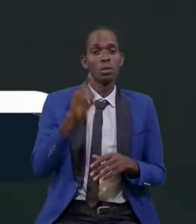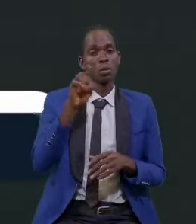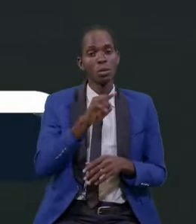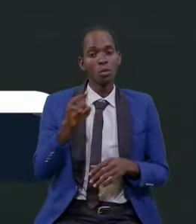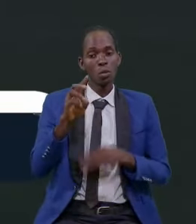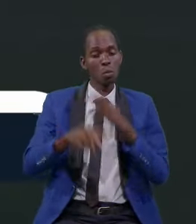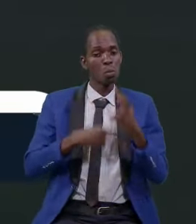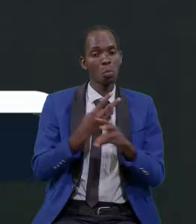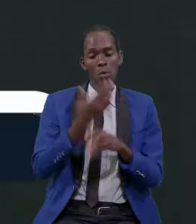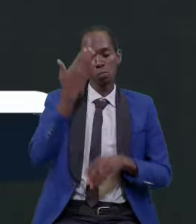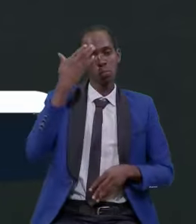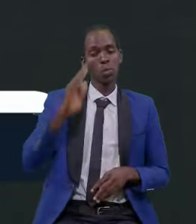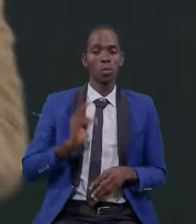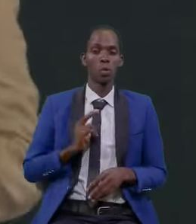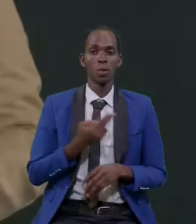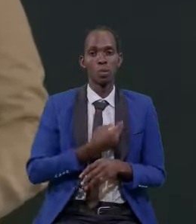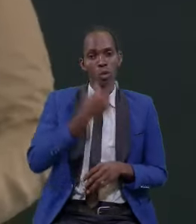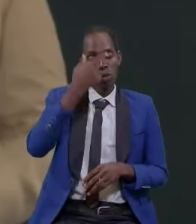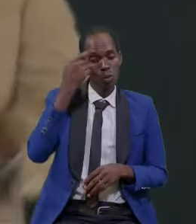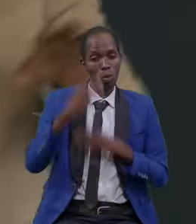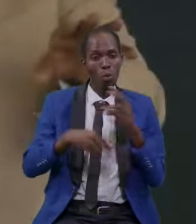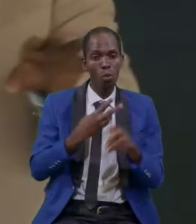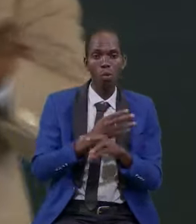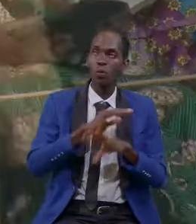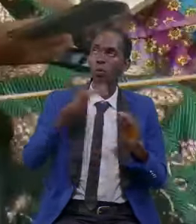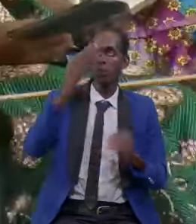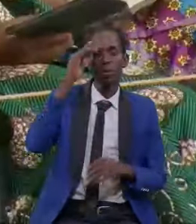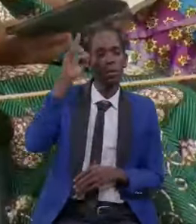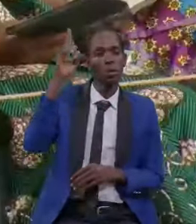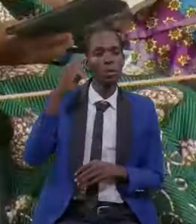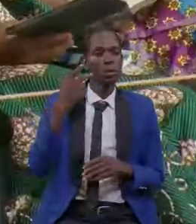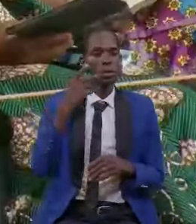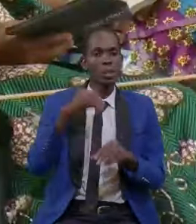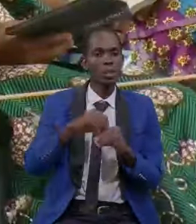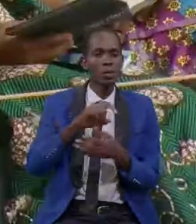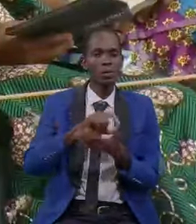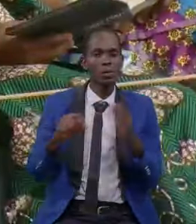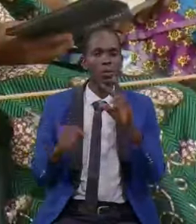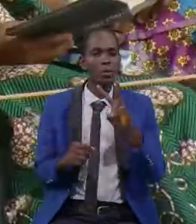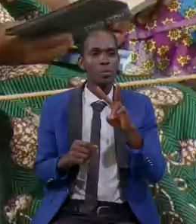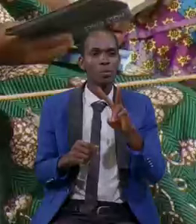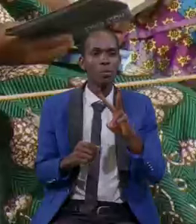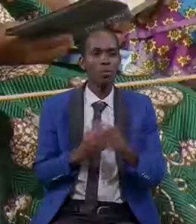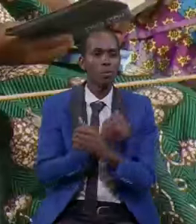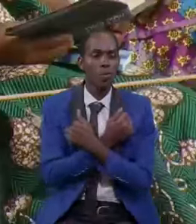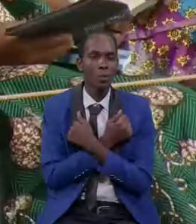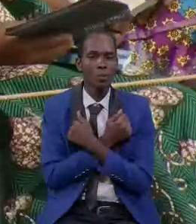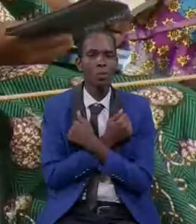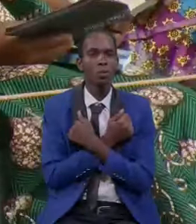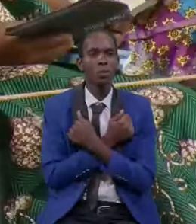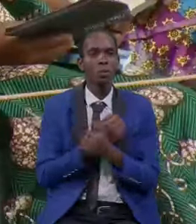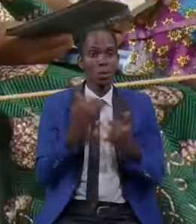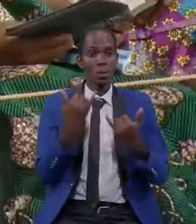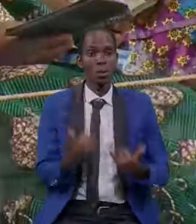because it knew him not. Look at verse 2. In verse 2, it says, beloved, now are we the